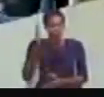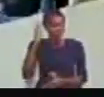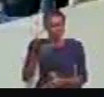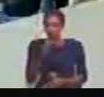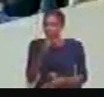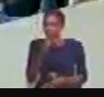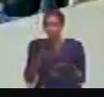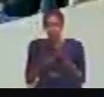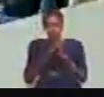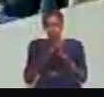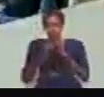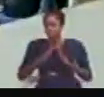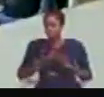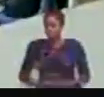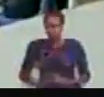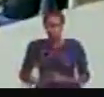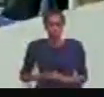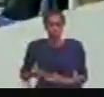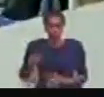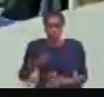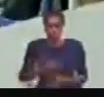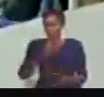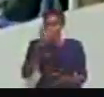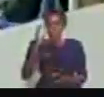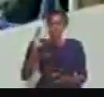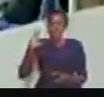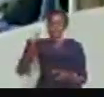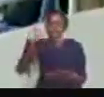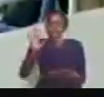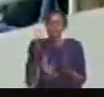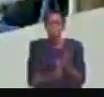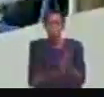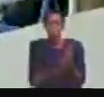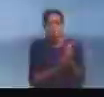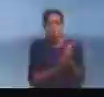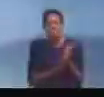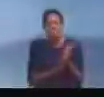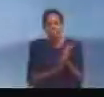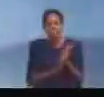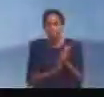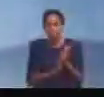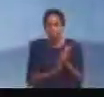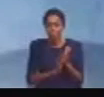be quiet. We shout out of your praise.